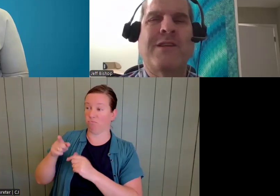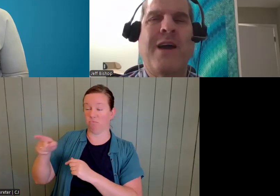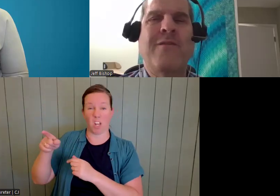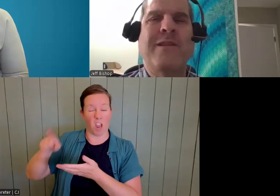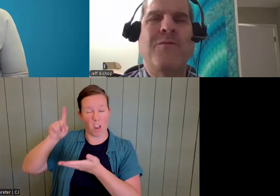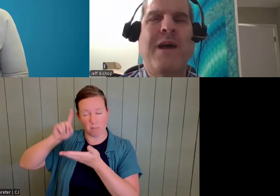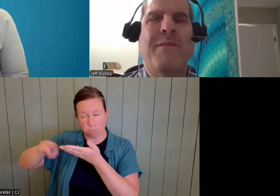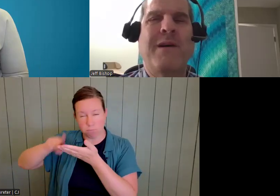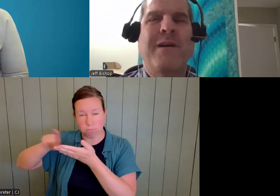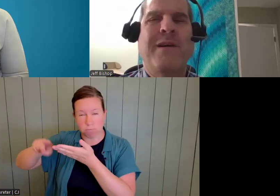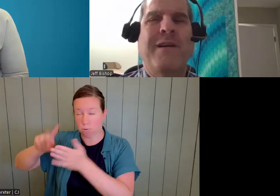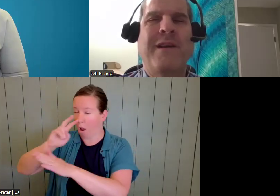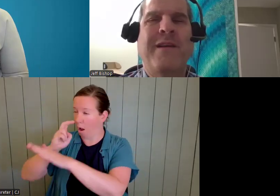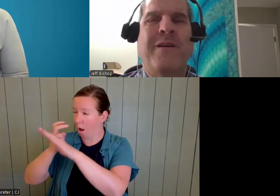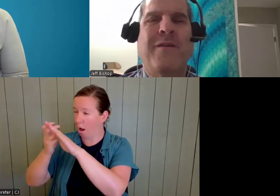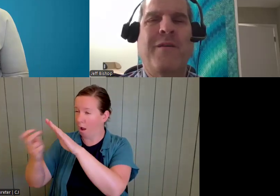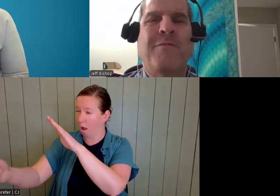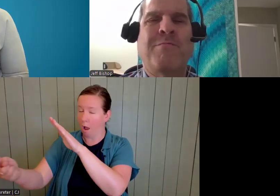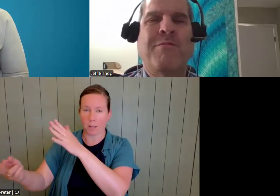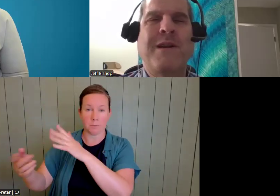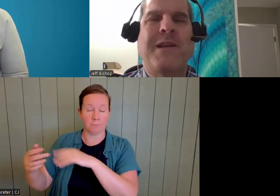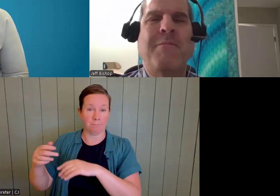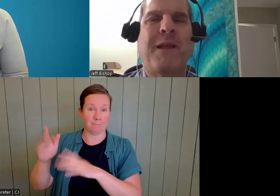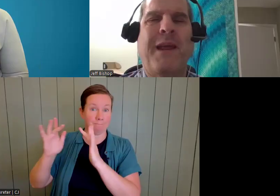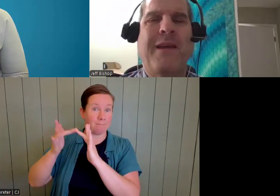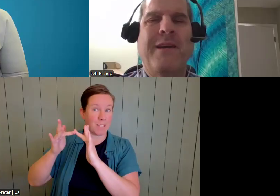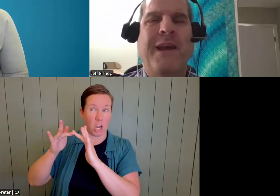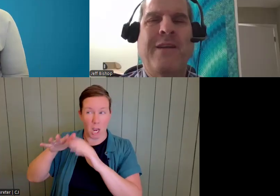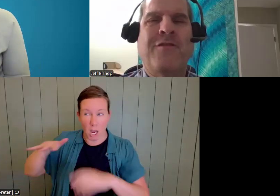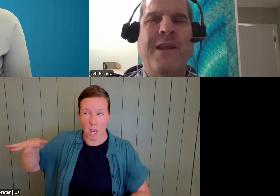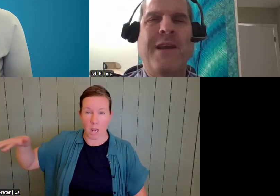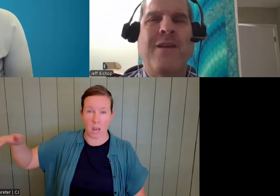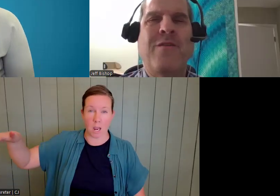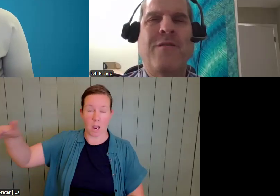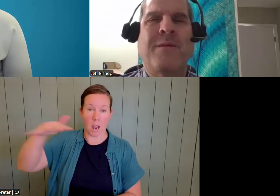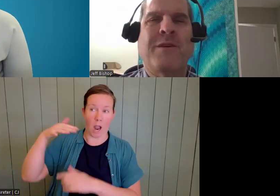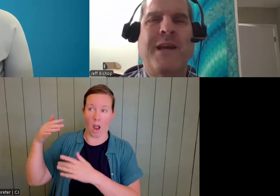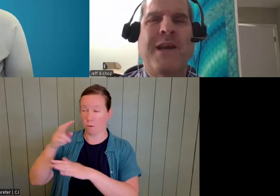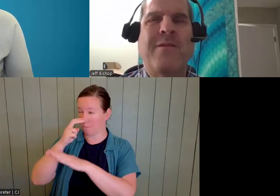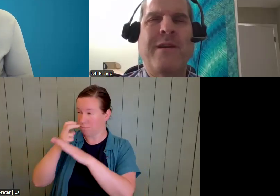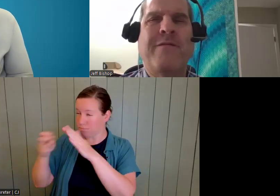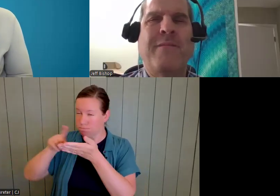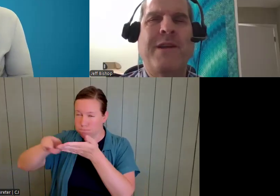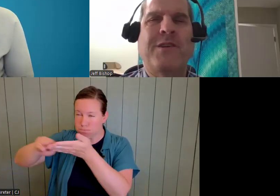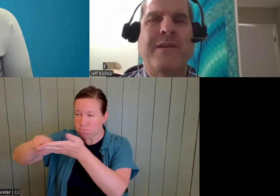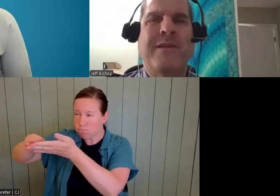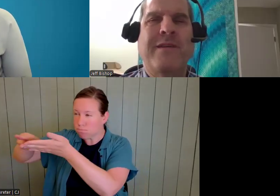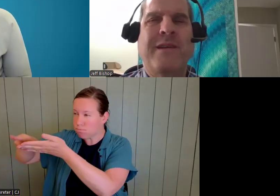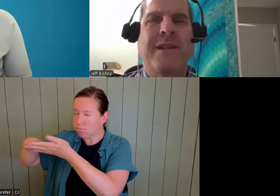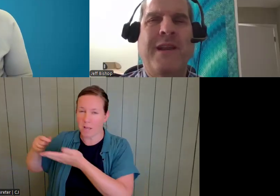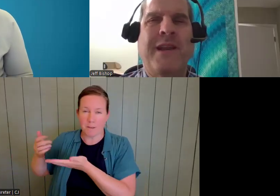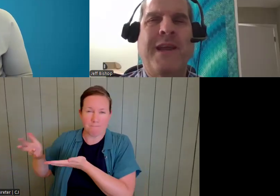to scour the web, you know, pretty deeply and try to get you the most accurate